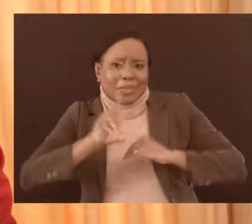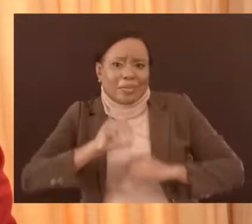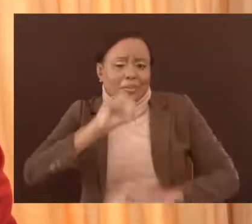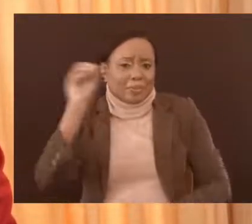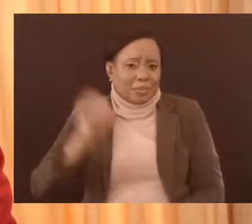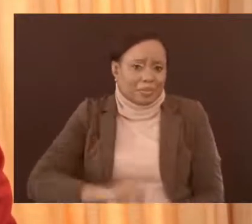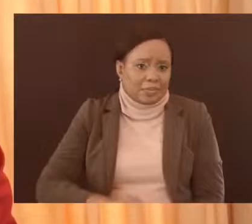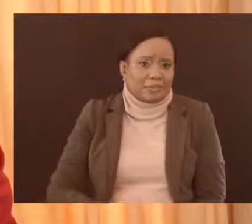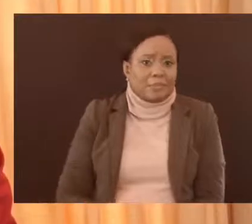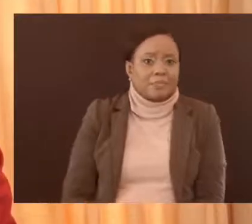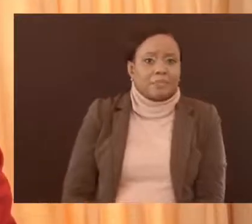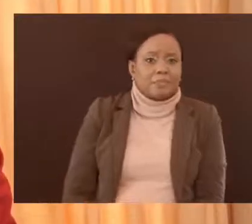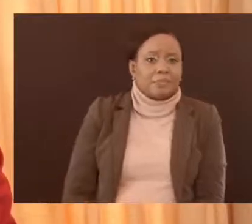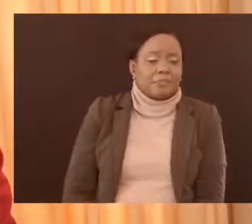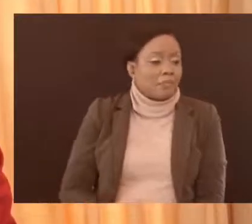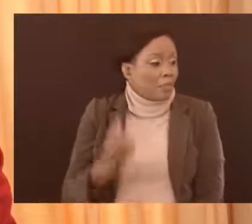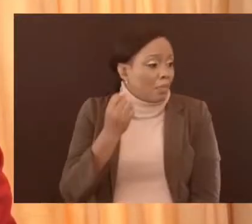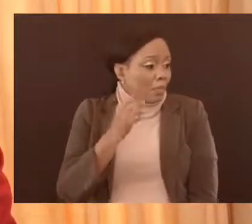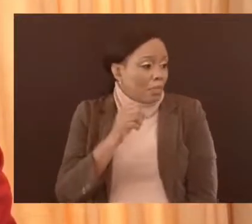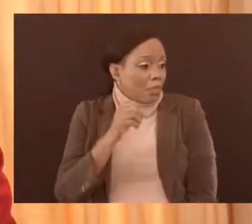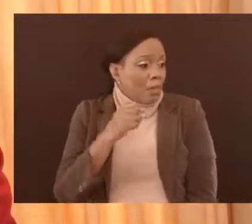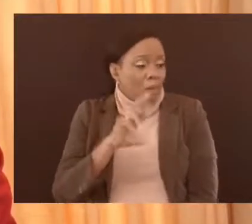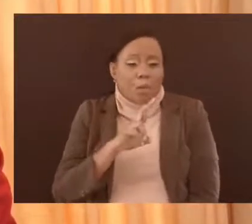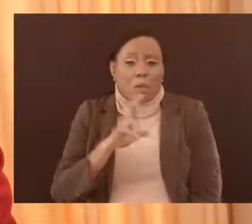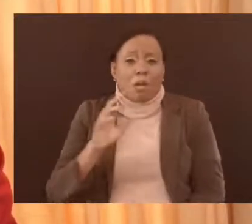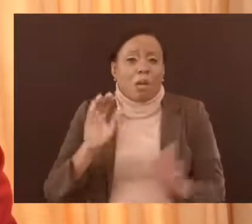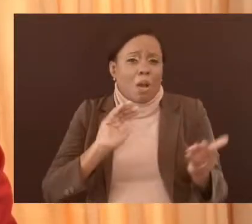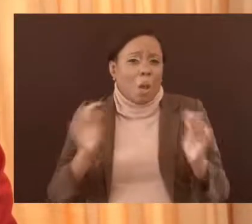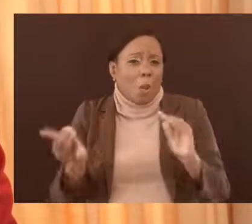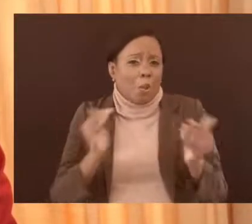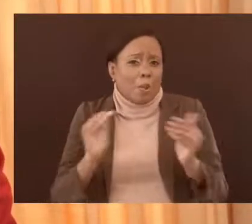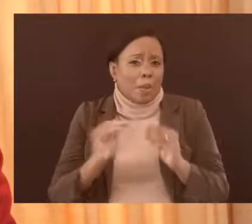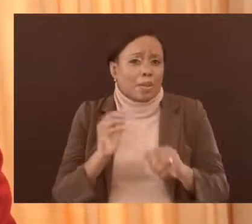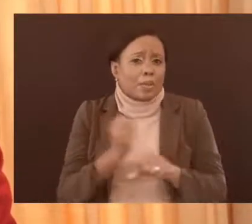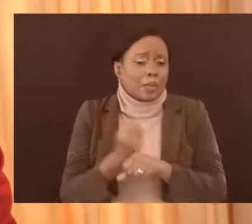650, or 25.1% in 2020.